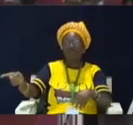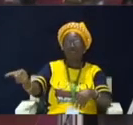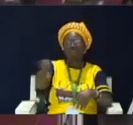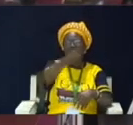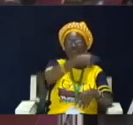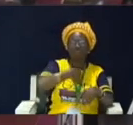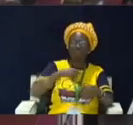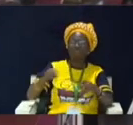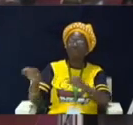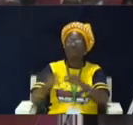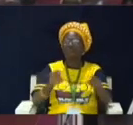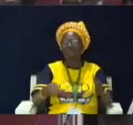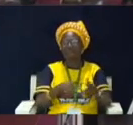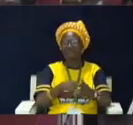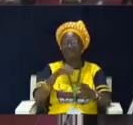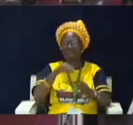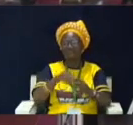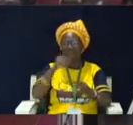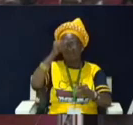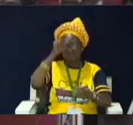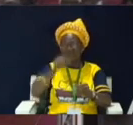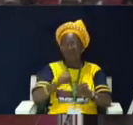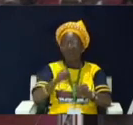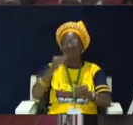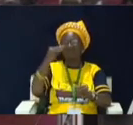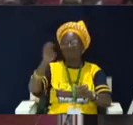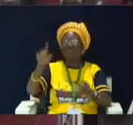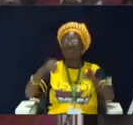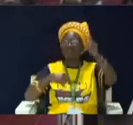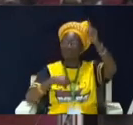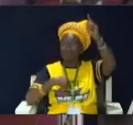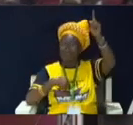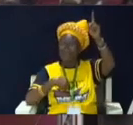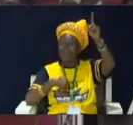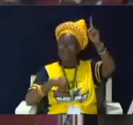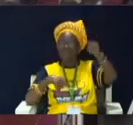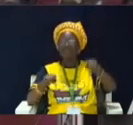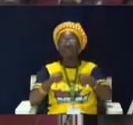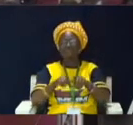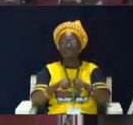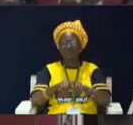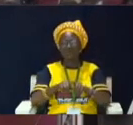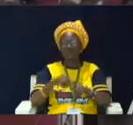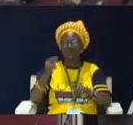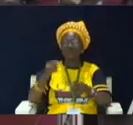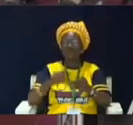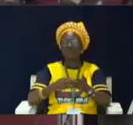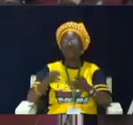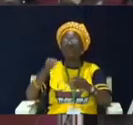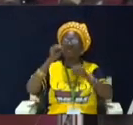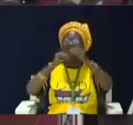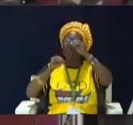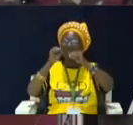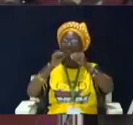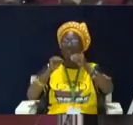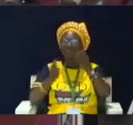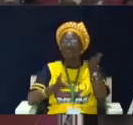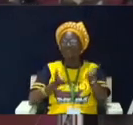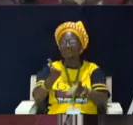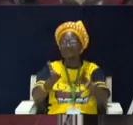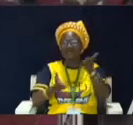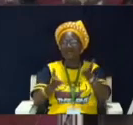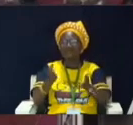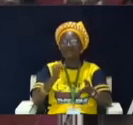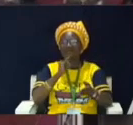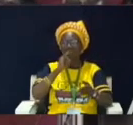Do this in remembrance of me. So the only communion service